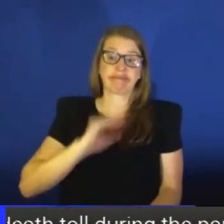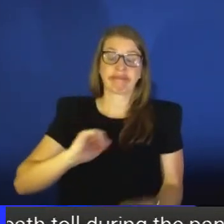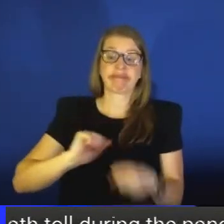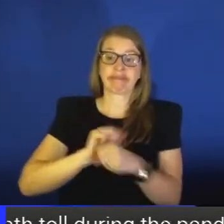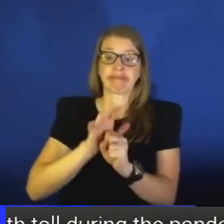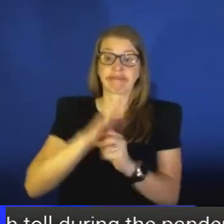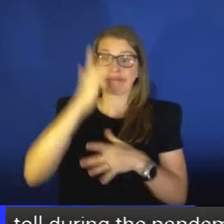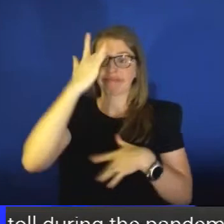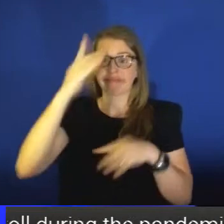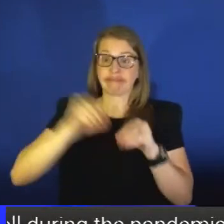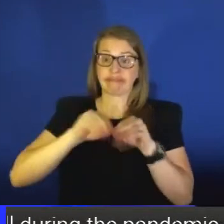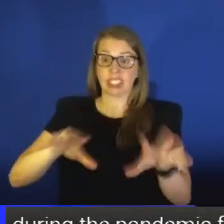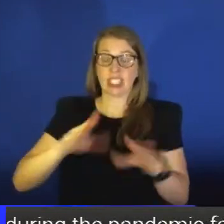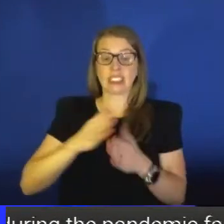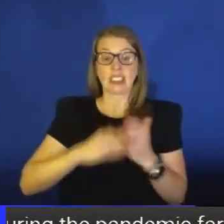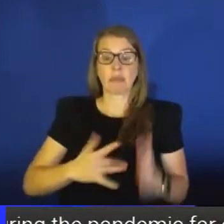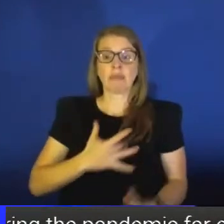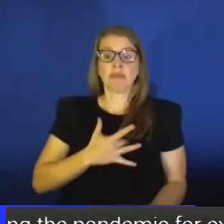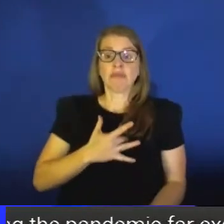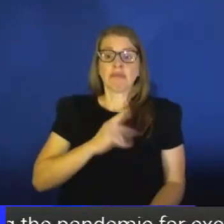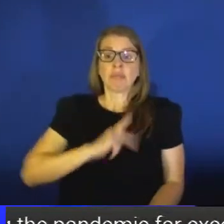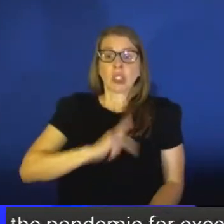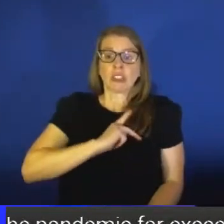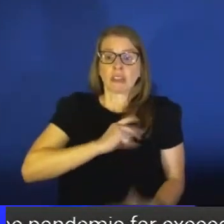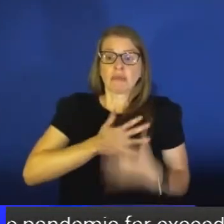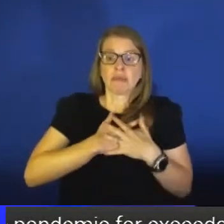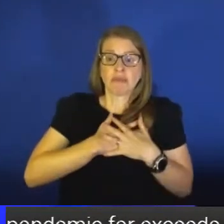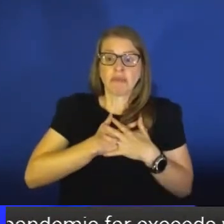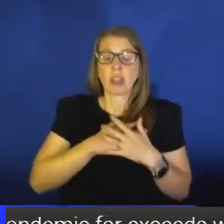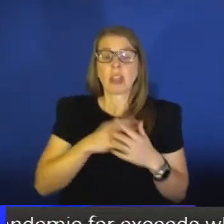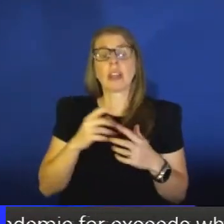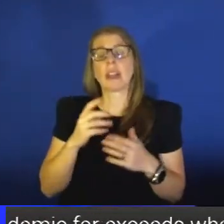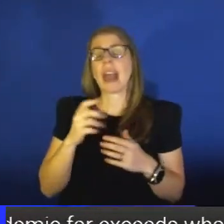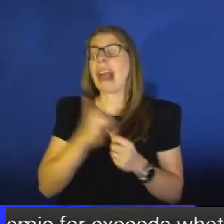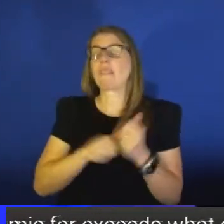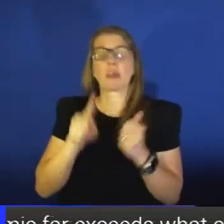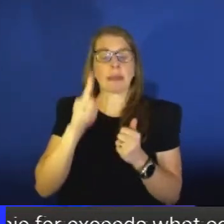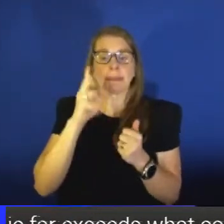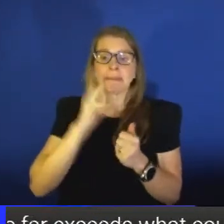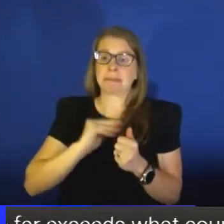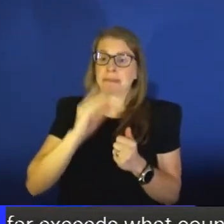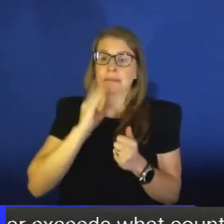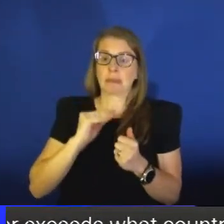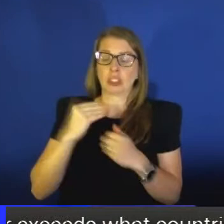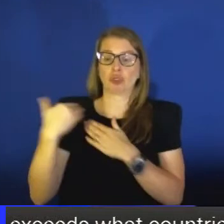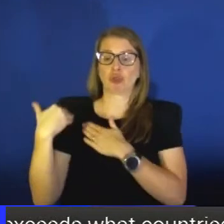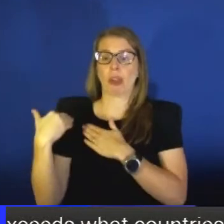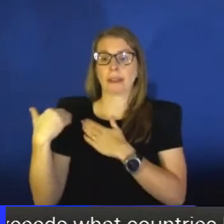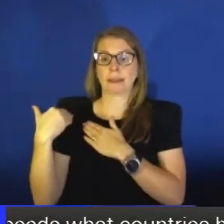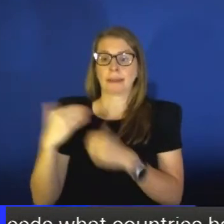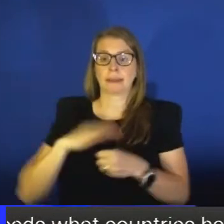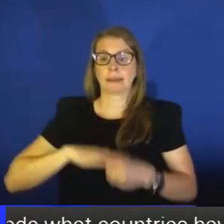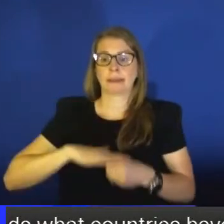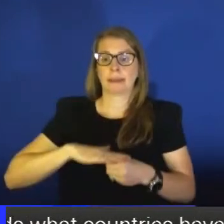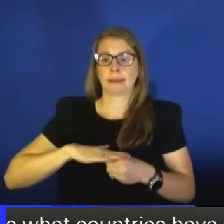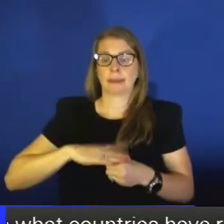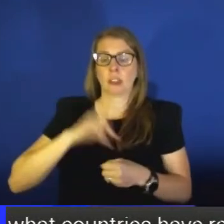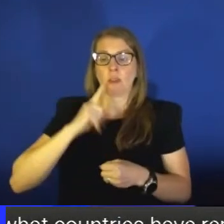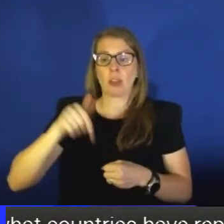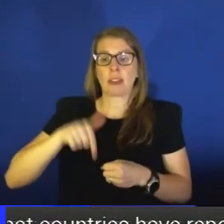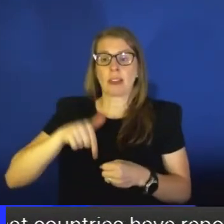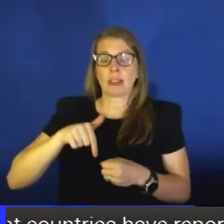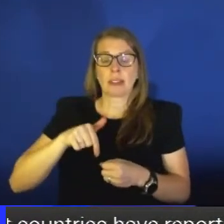very personally, but everyone has experienced the stress of this pandemic. But not